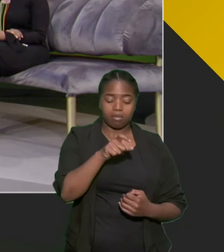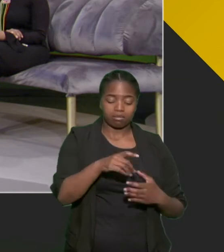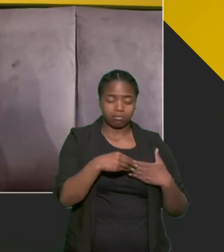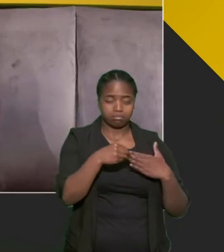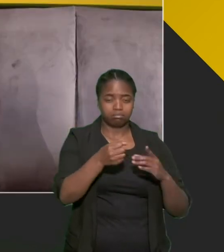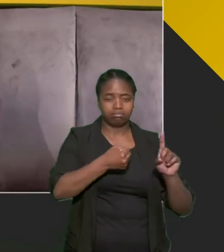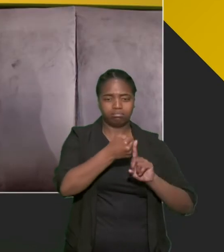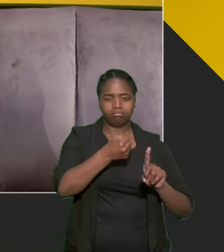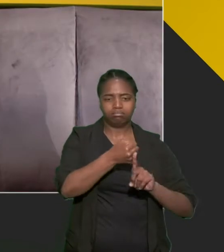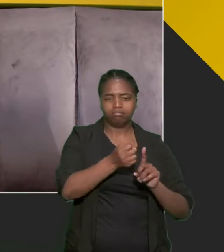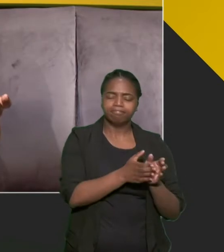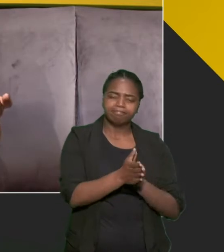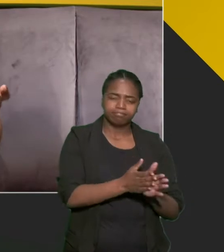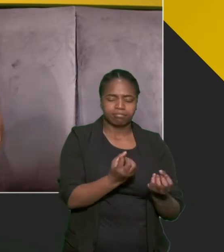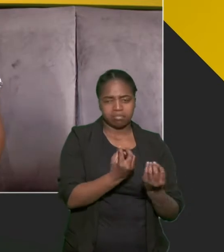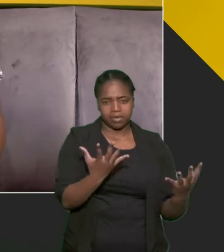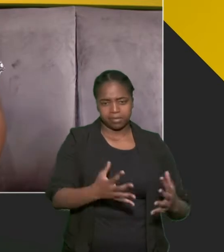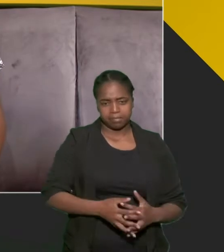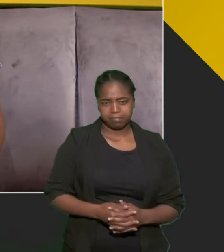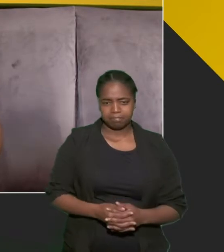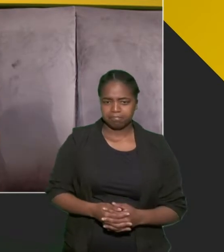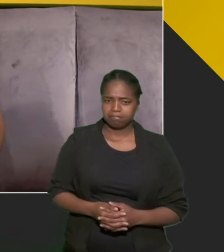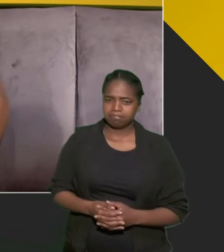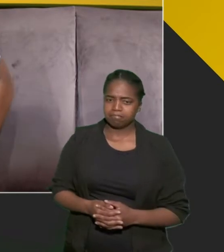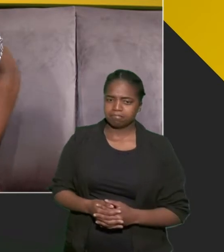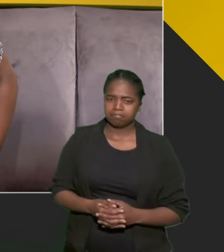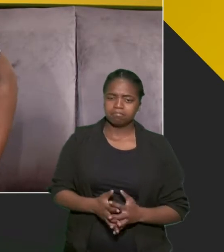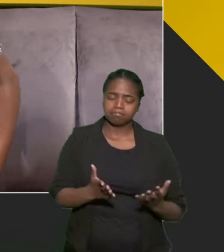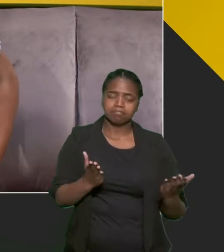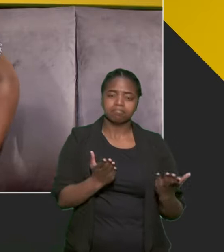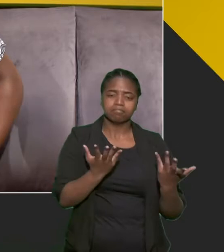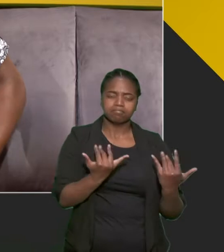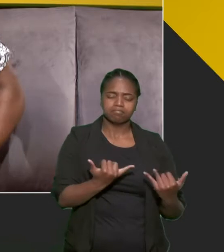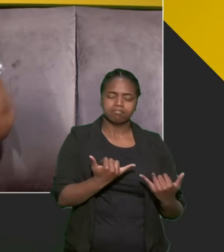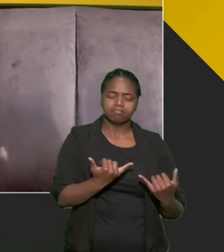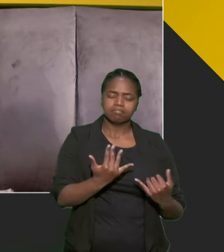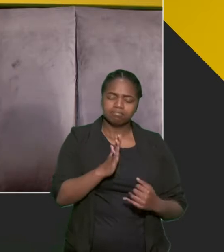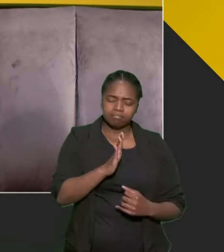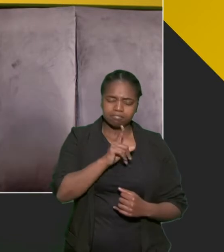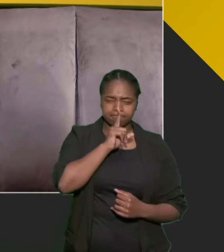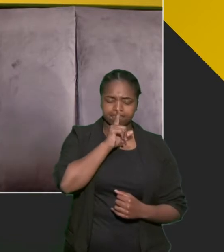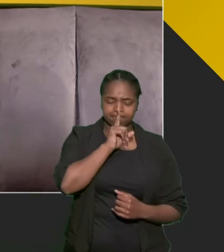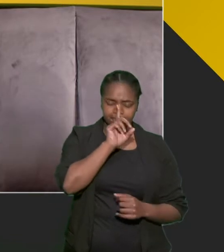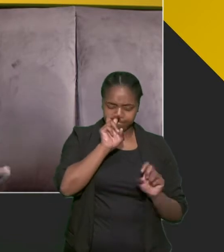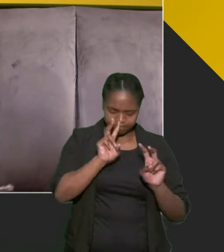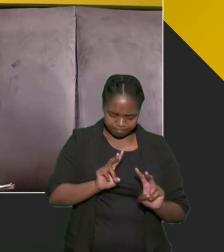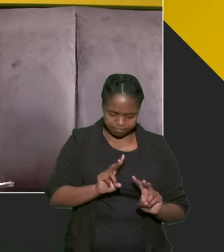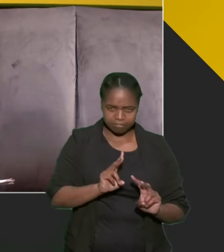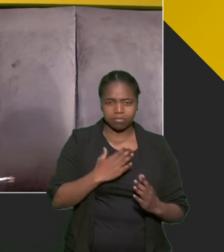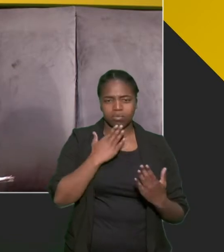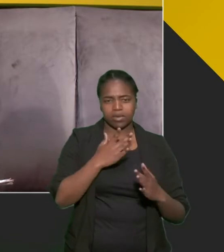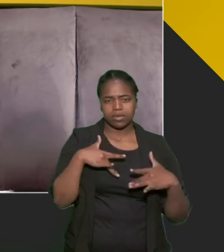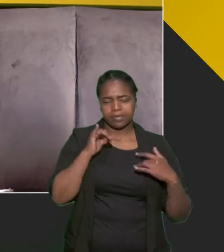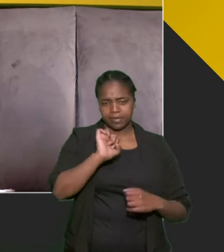was the fighter and inspiration to many. Sithi sicela ke kulesikhathi, can you please just take a moment of silence sibonge impilo